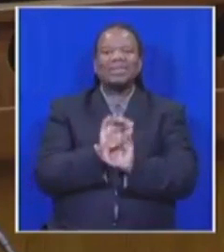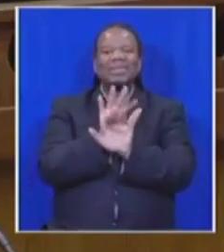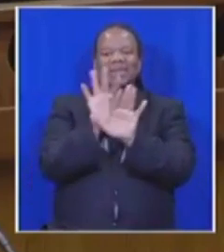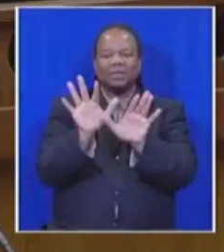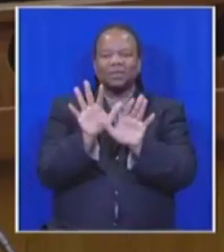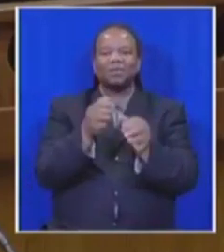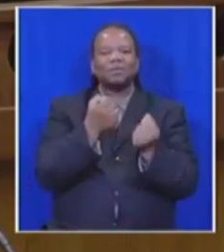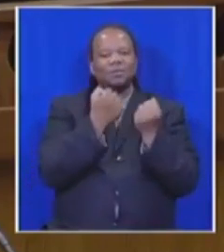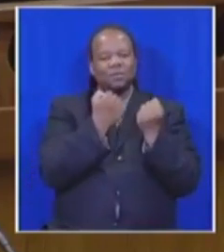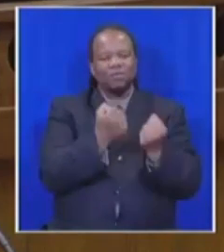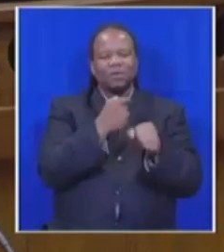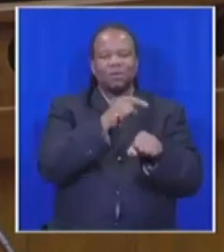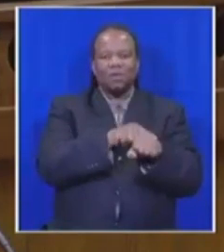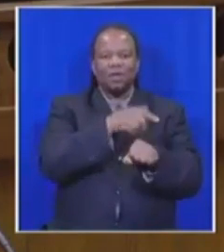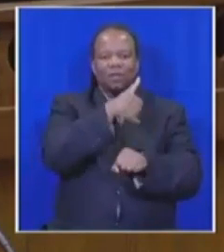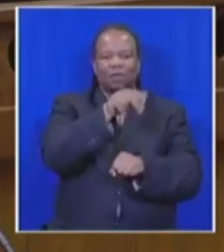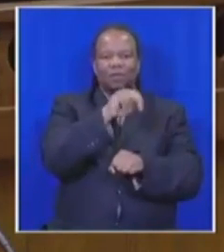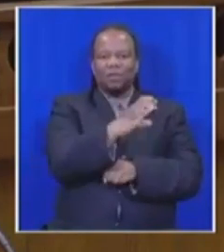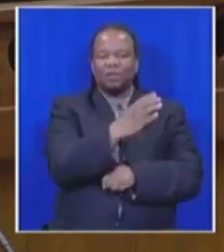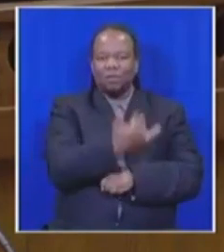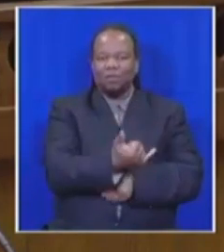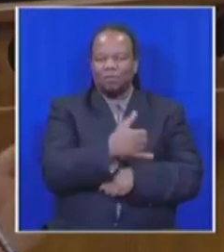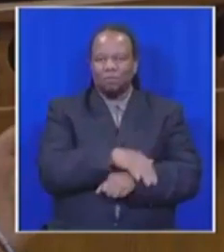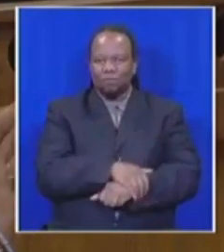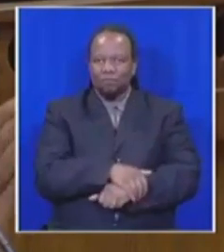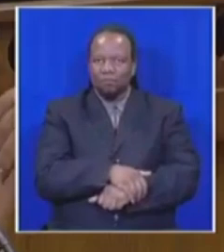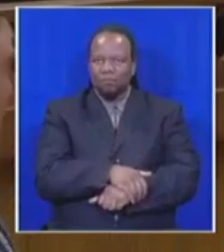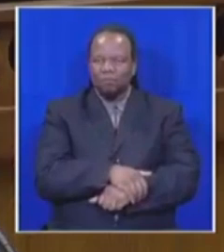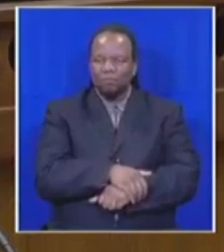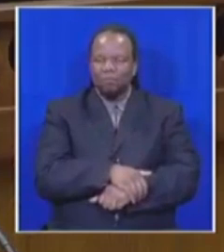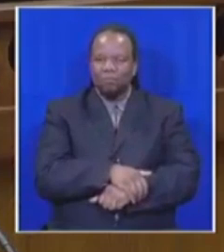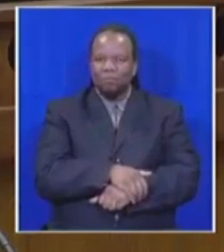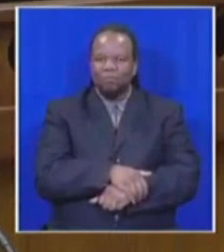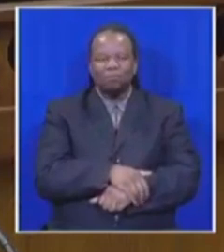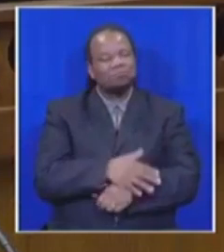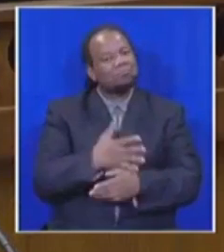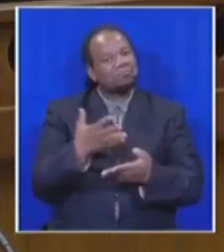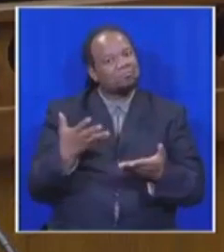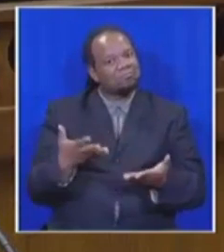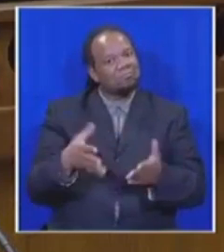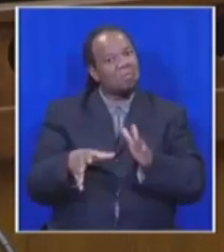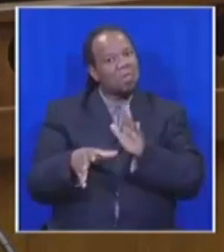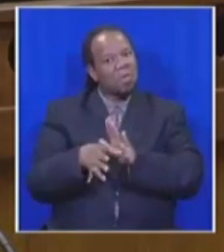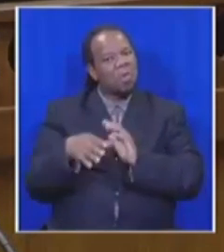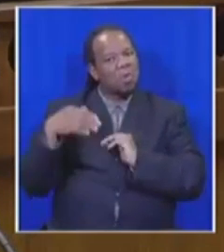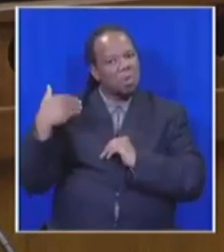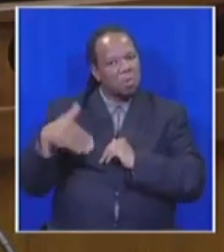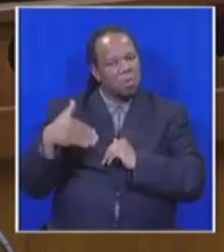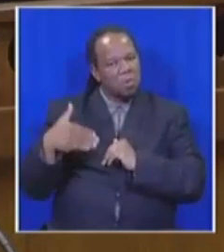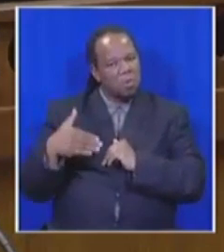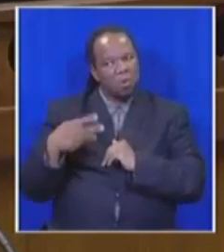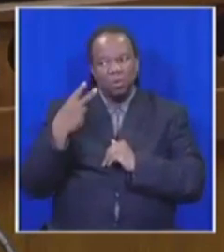difficult time for his party at this time. I think it's indeed crucial that we take stock of where we